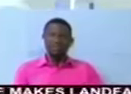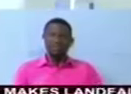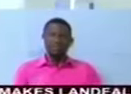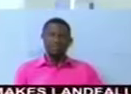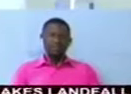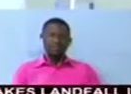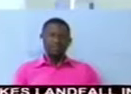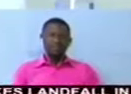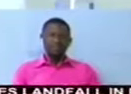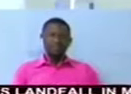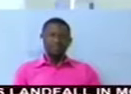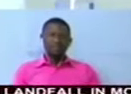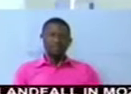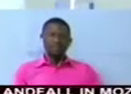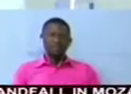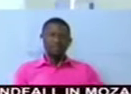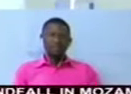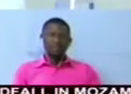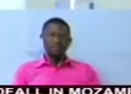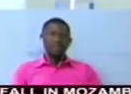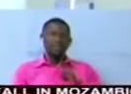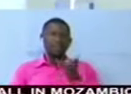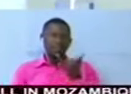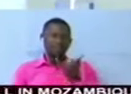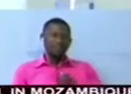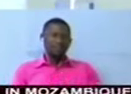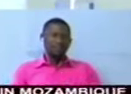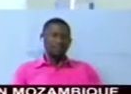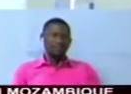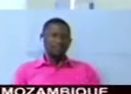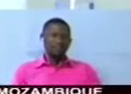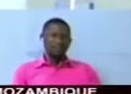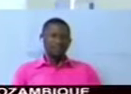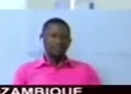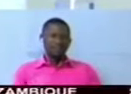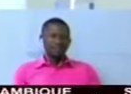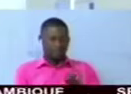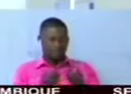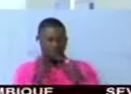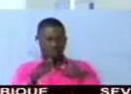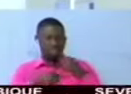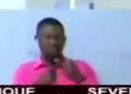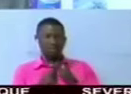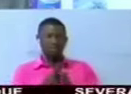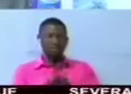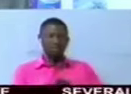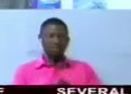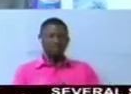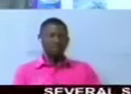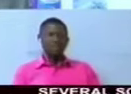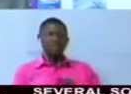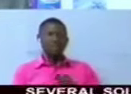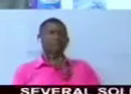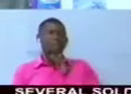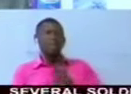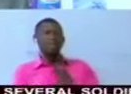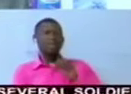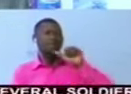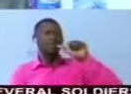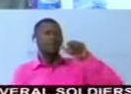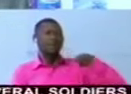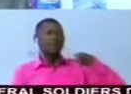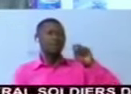te wax la mbiri ay gañu. Wow. Yes. Tell us about it. My Ngansumana Fati. That was Ngansumana